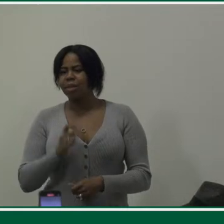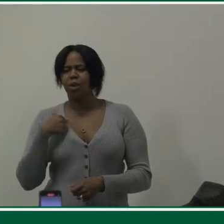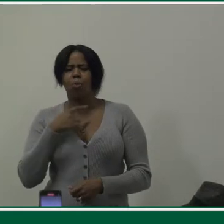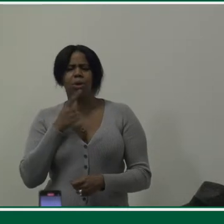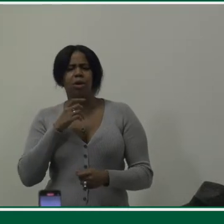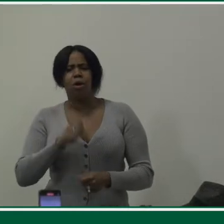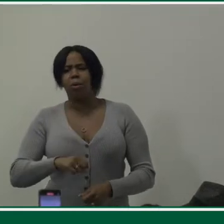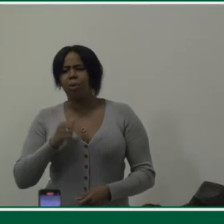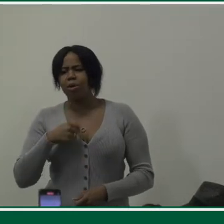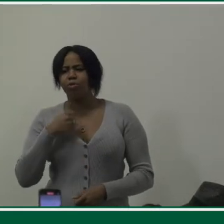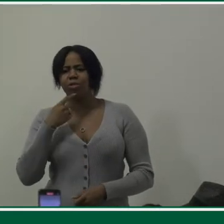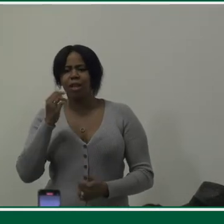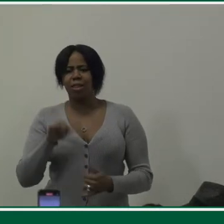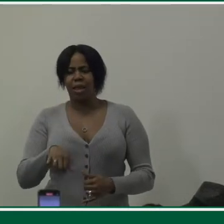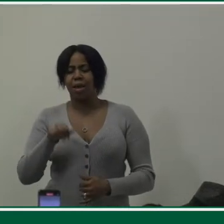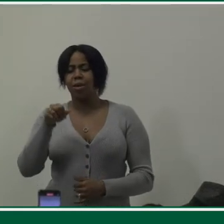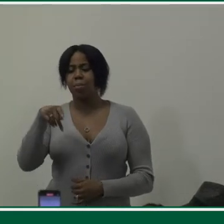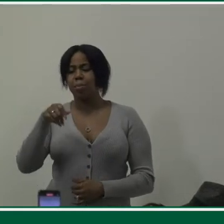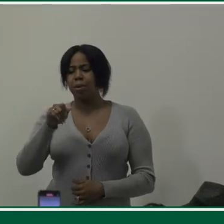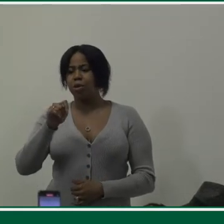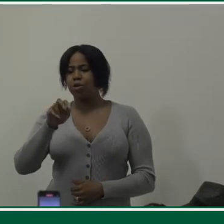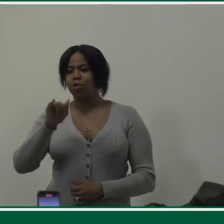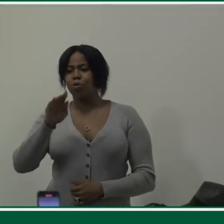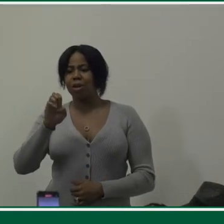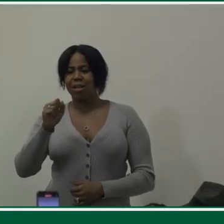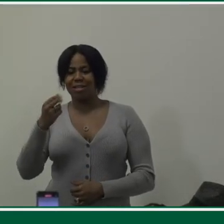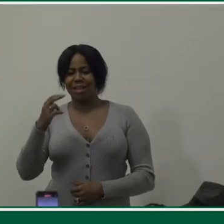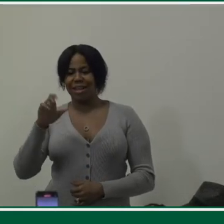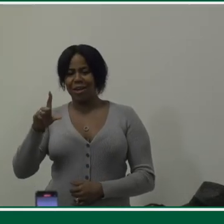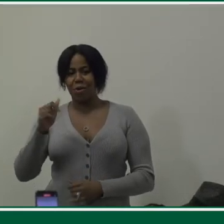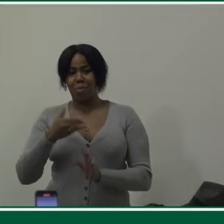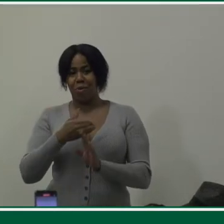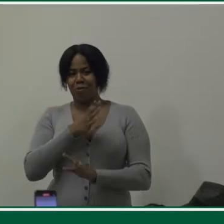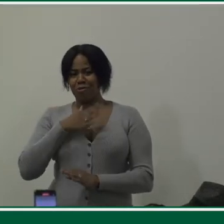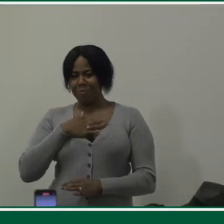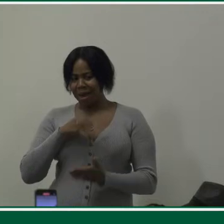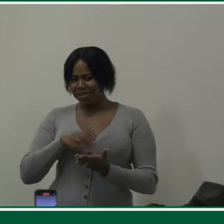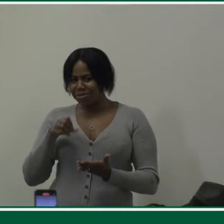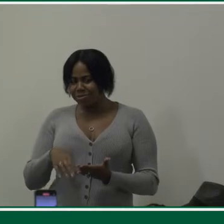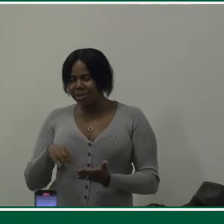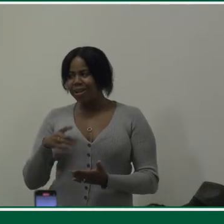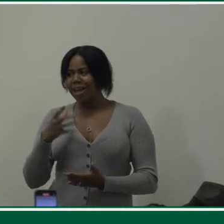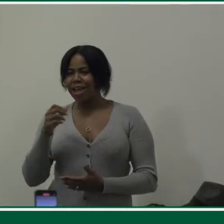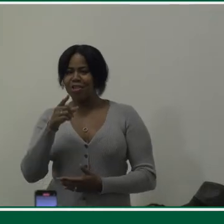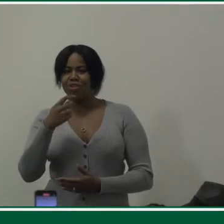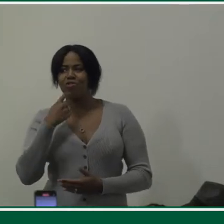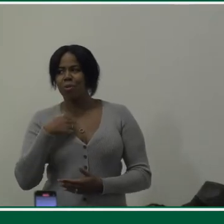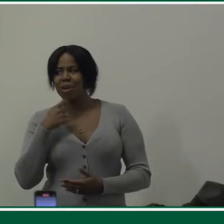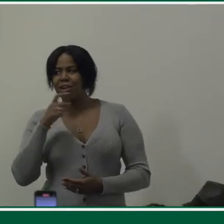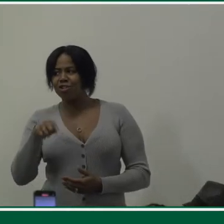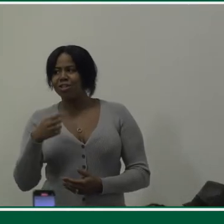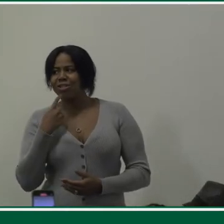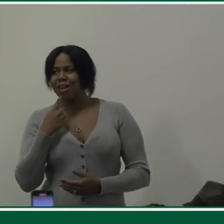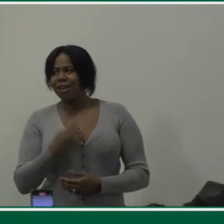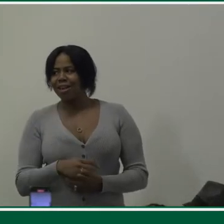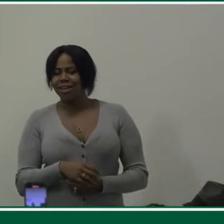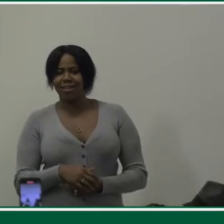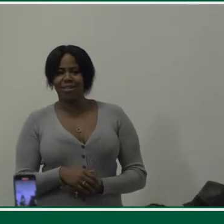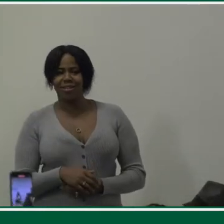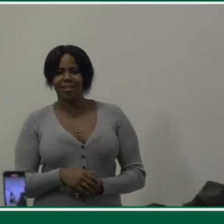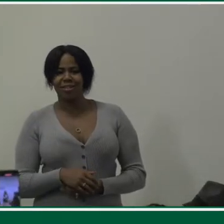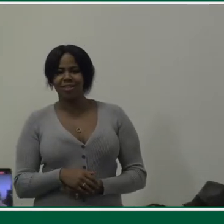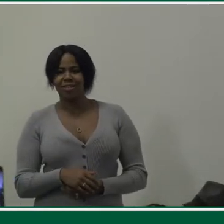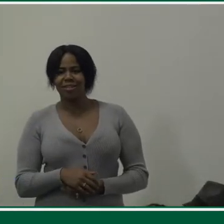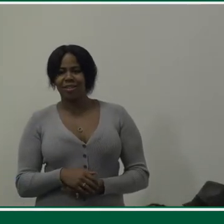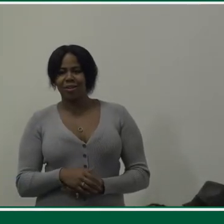that Patrice Hill was my former student, and she said I should say this. While